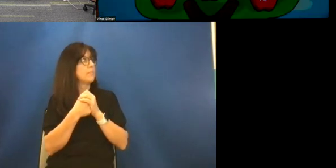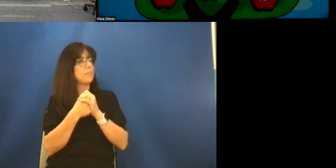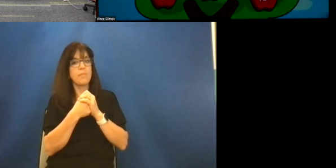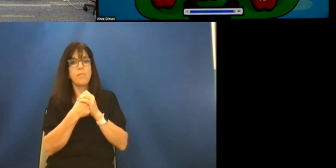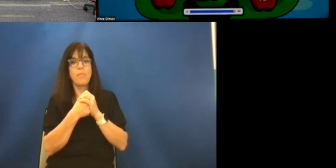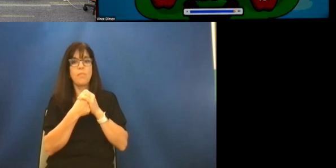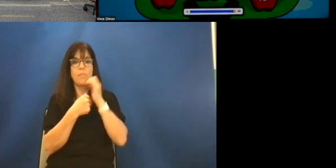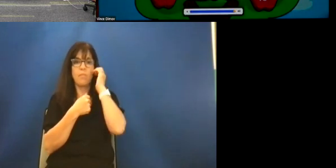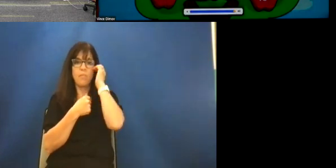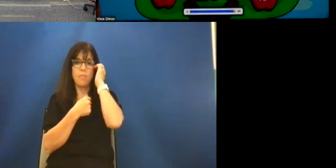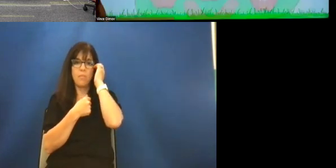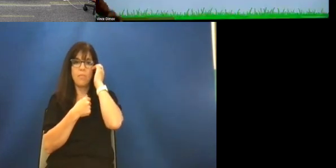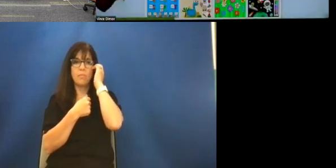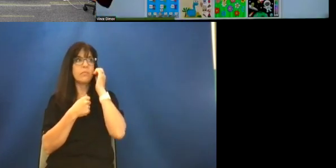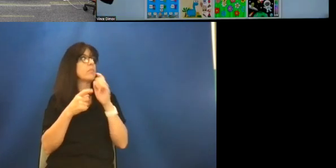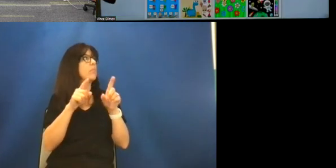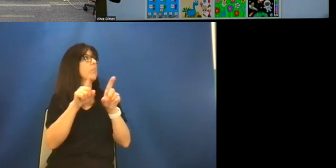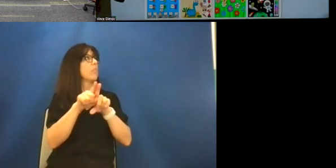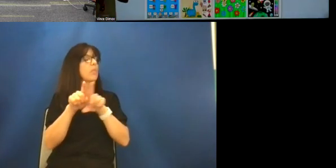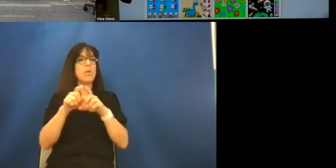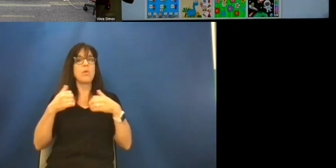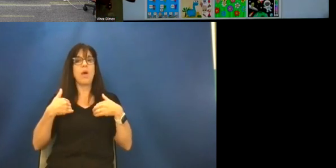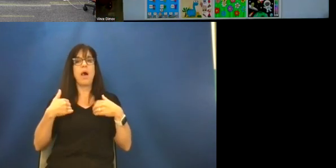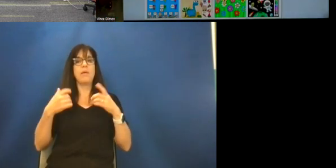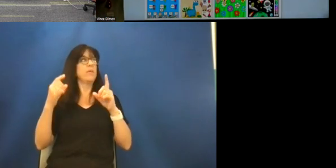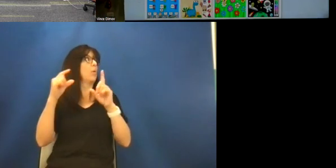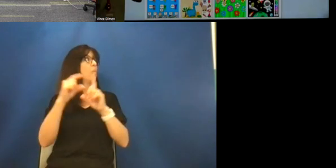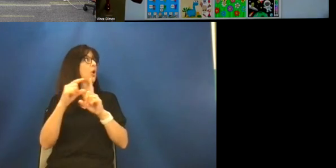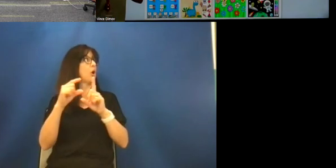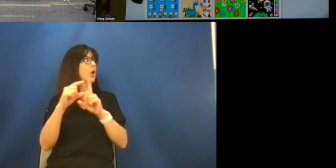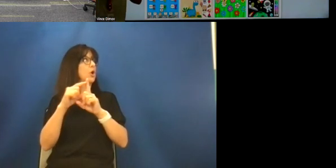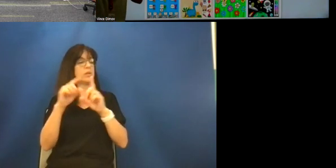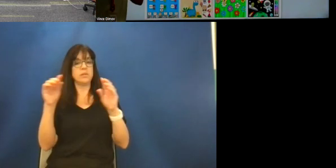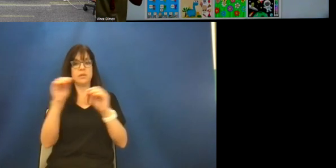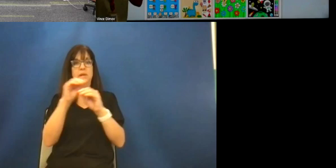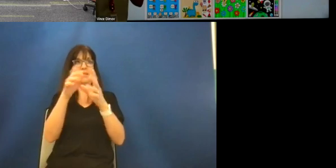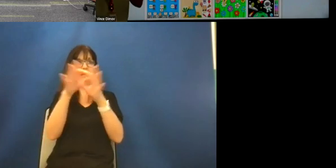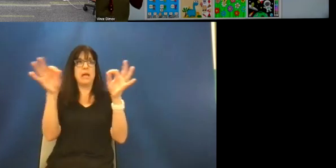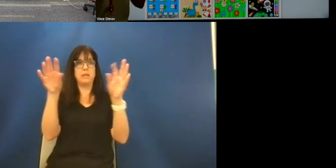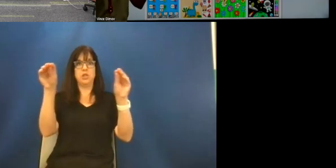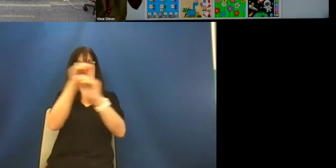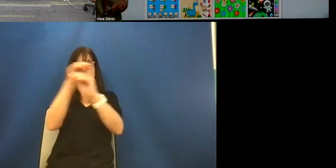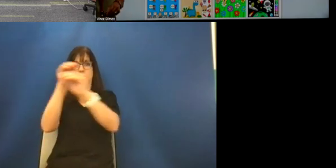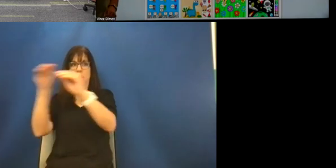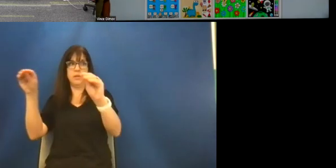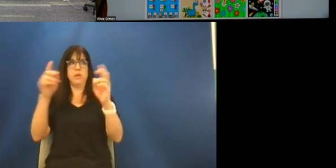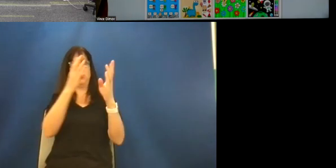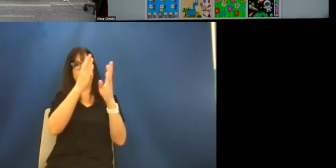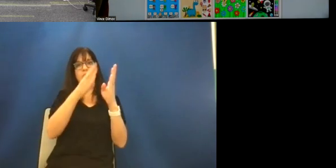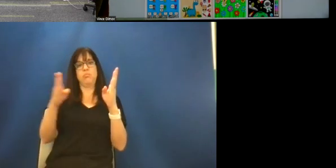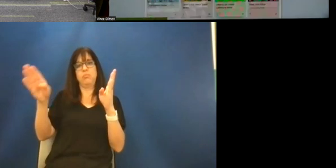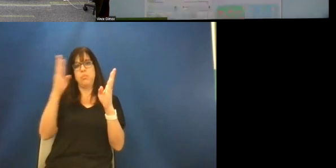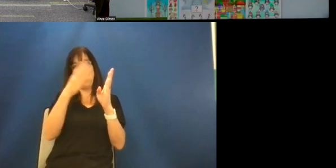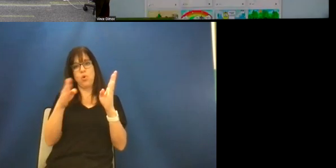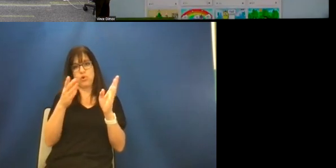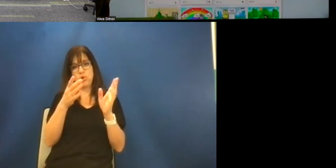Anyway, just one more example. There is also like words. It'll do like a jumbled sentence and they have to put in order, things like that. Like there's